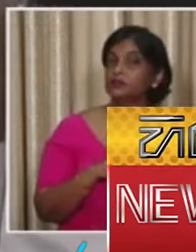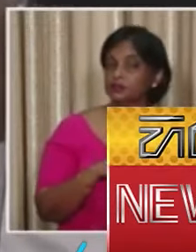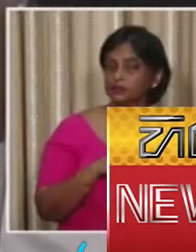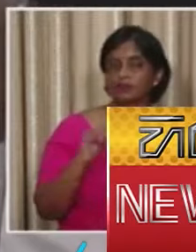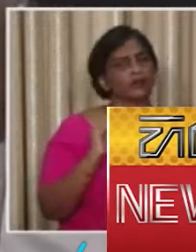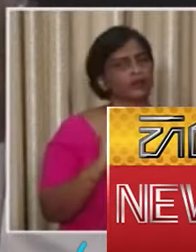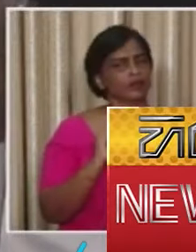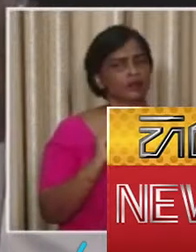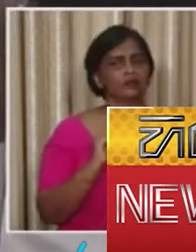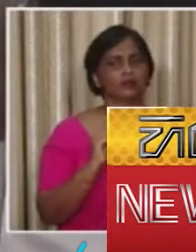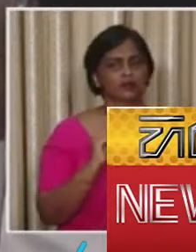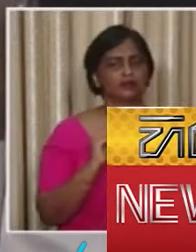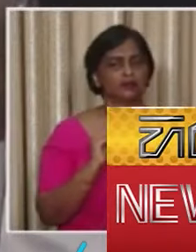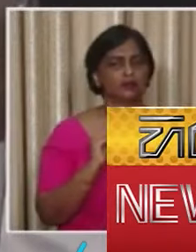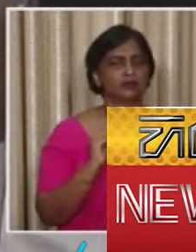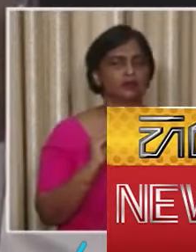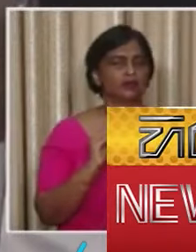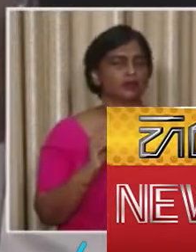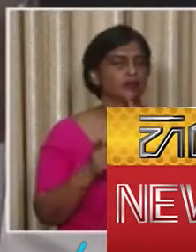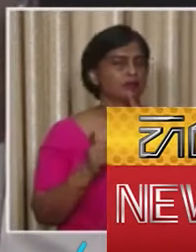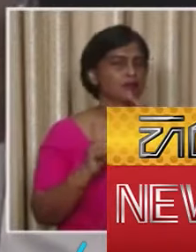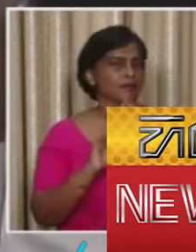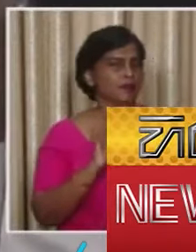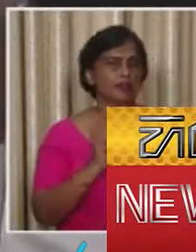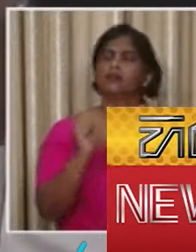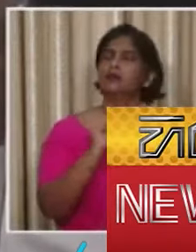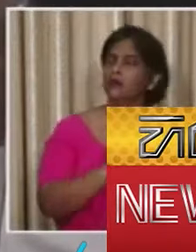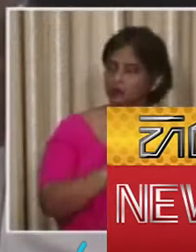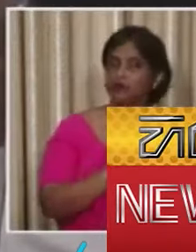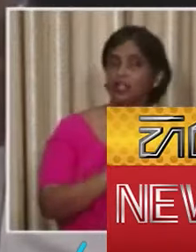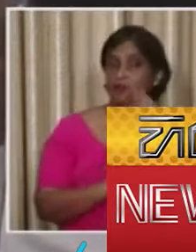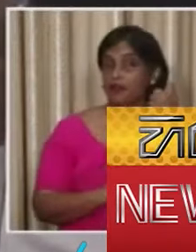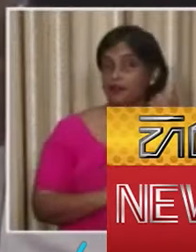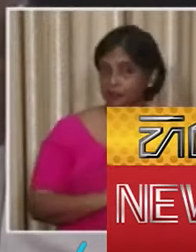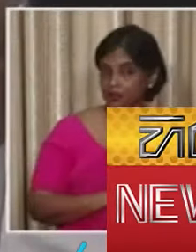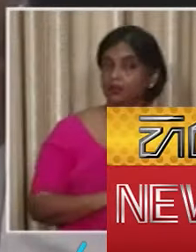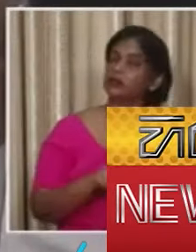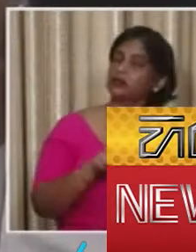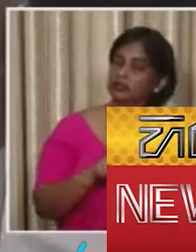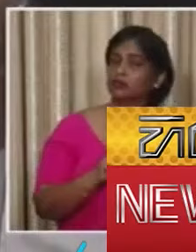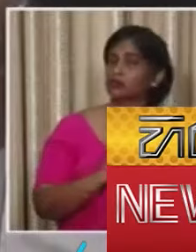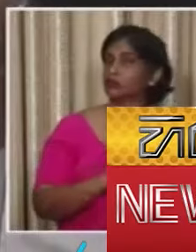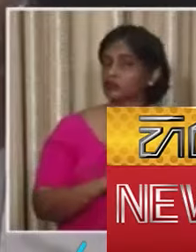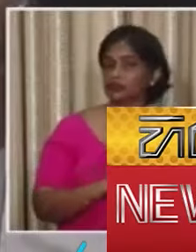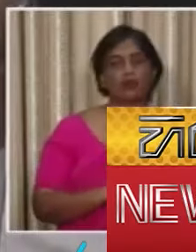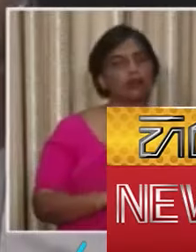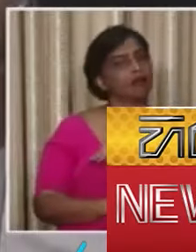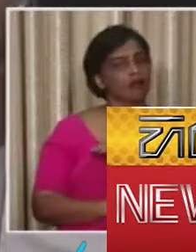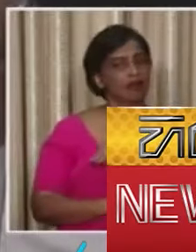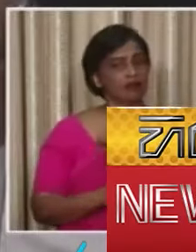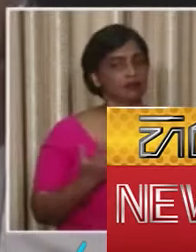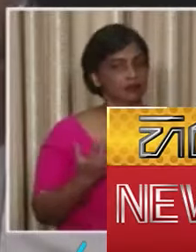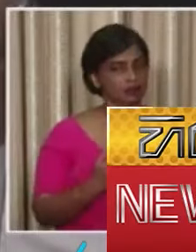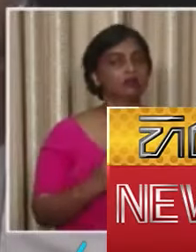fiscal and external buffers remain robust. A combination of strong revenues and robust foreign exchange balances